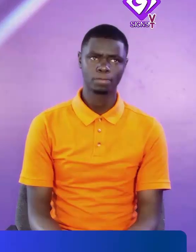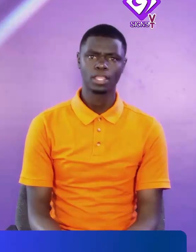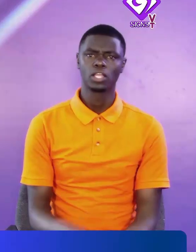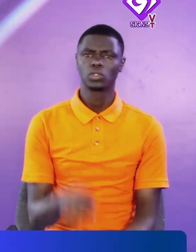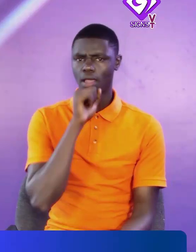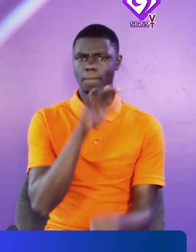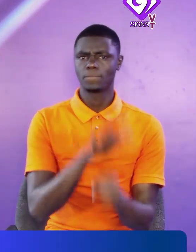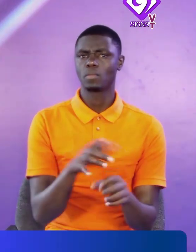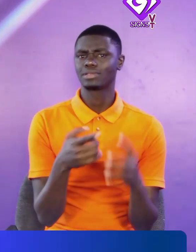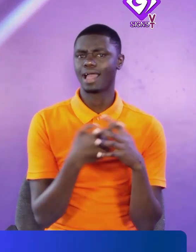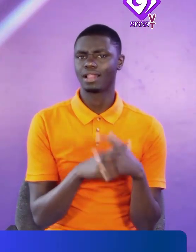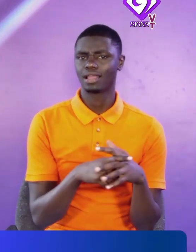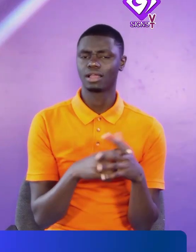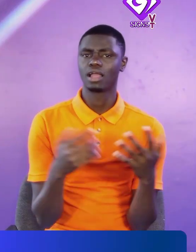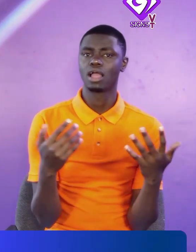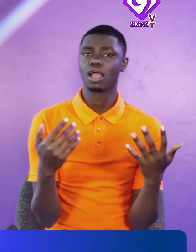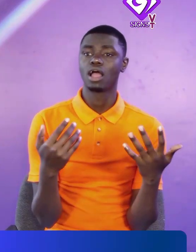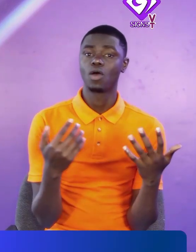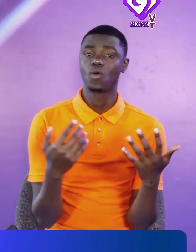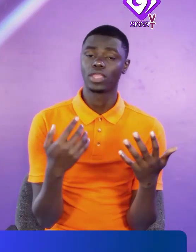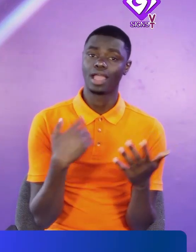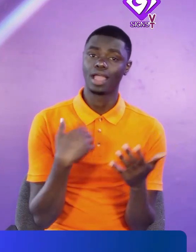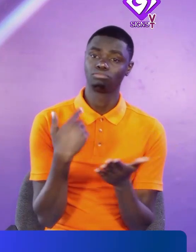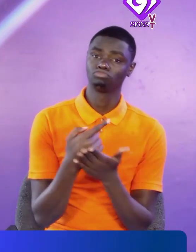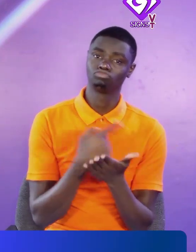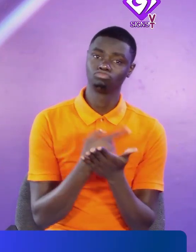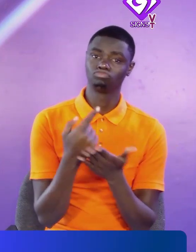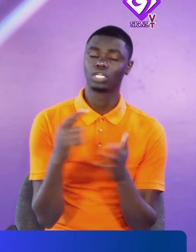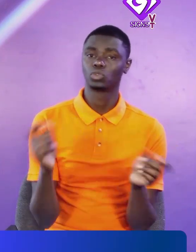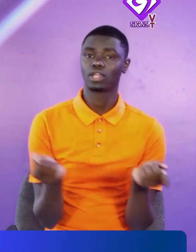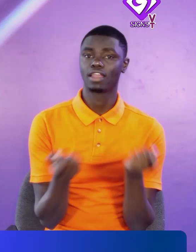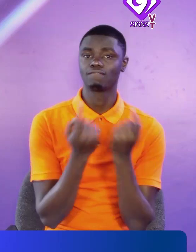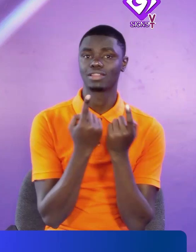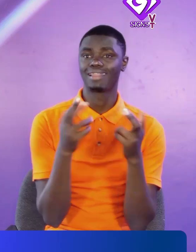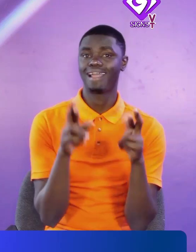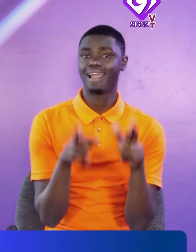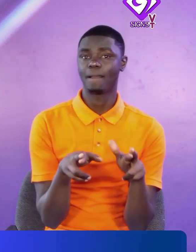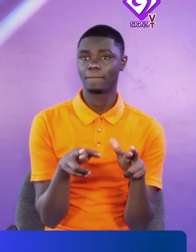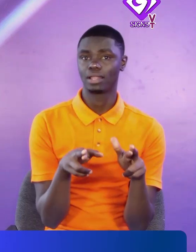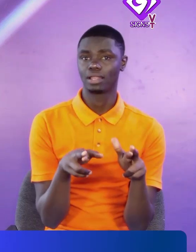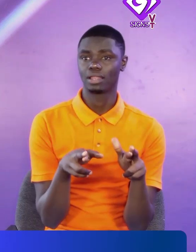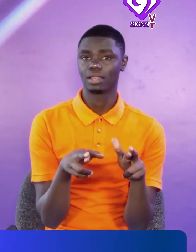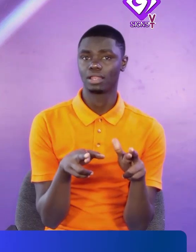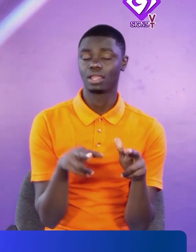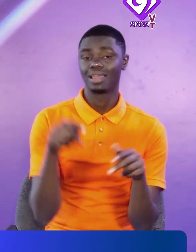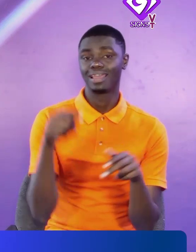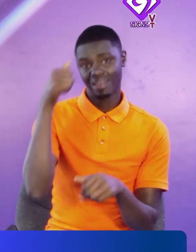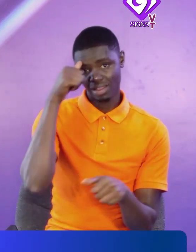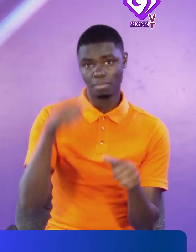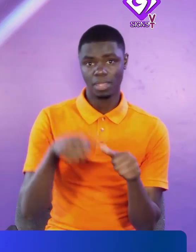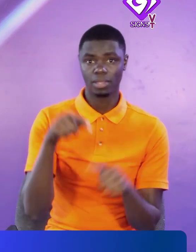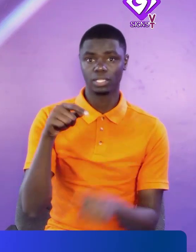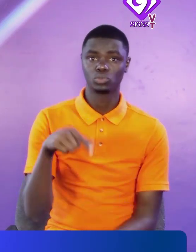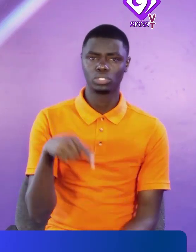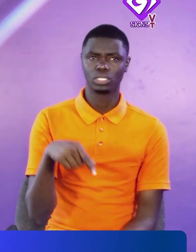earlier, I have a segment here just to talk about the events that happens in as far as history is concerned. Remember, today is the Friday, 3rd of